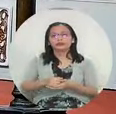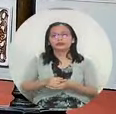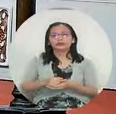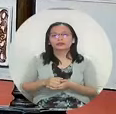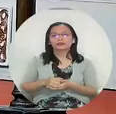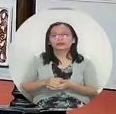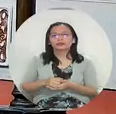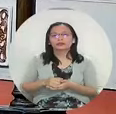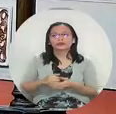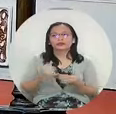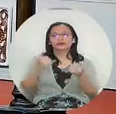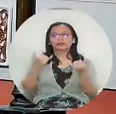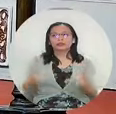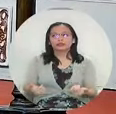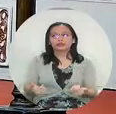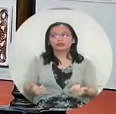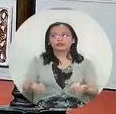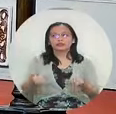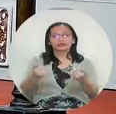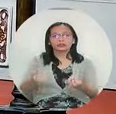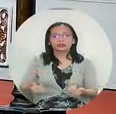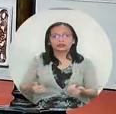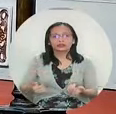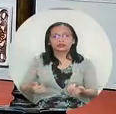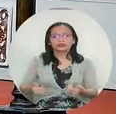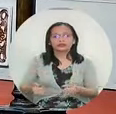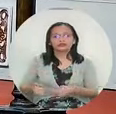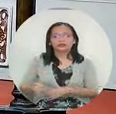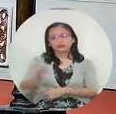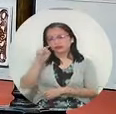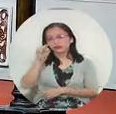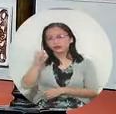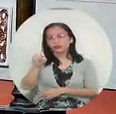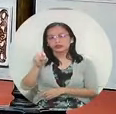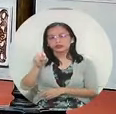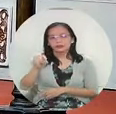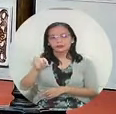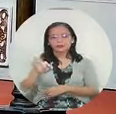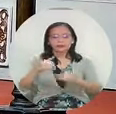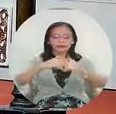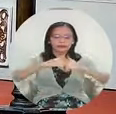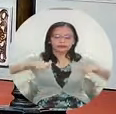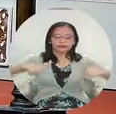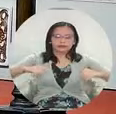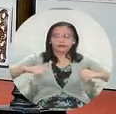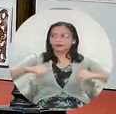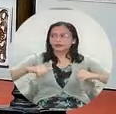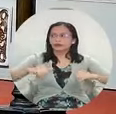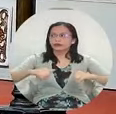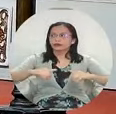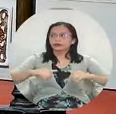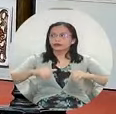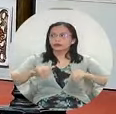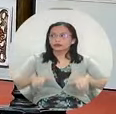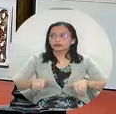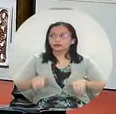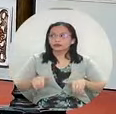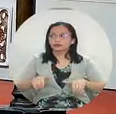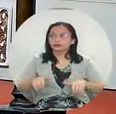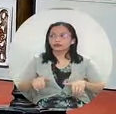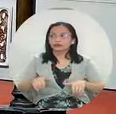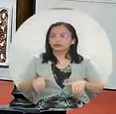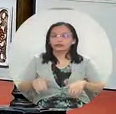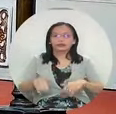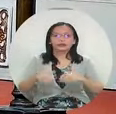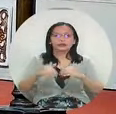So the present is just a dot that divides the past and the future. And